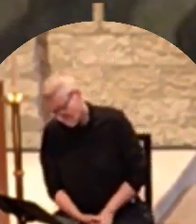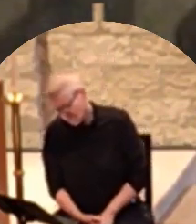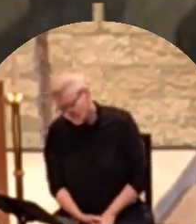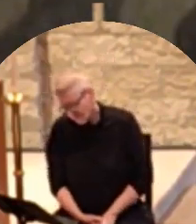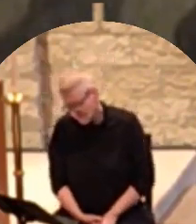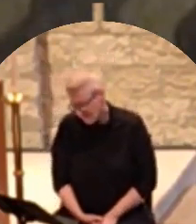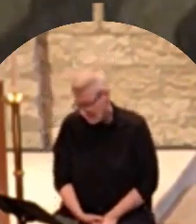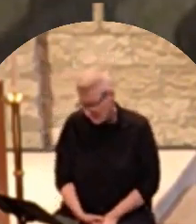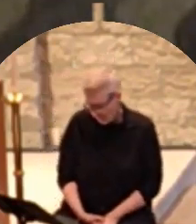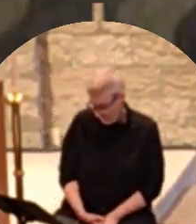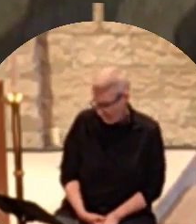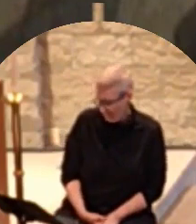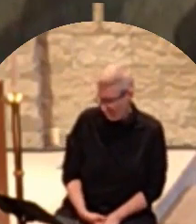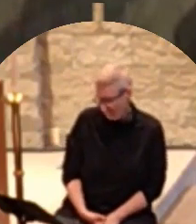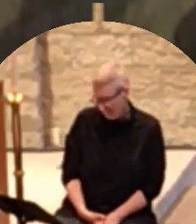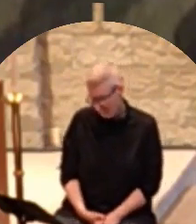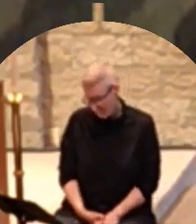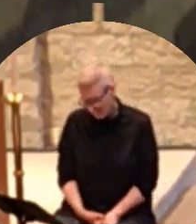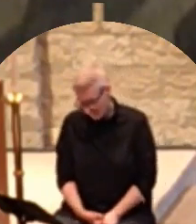It will maybe